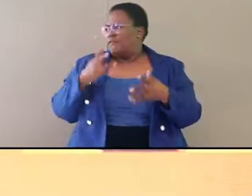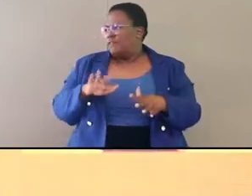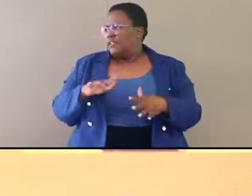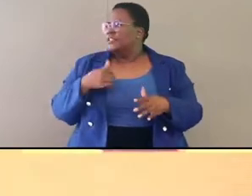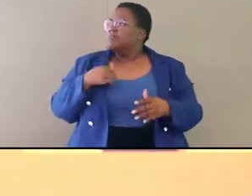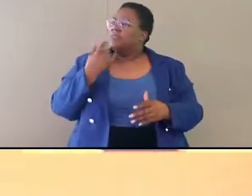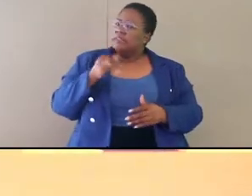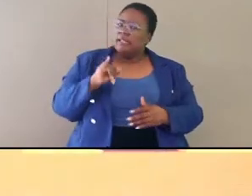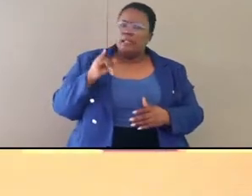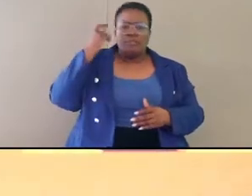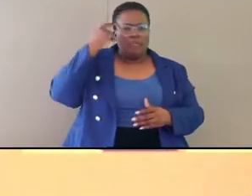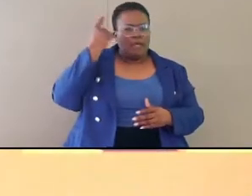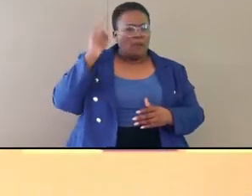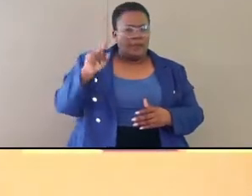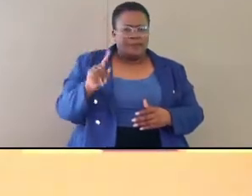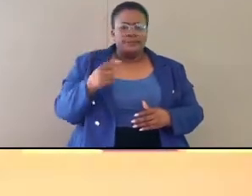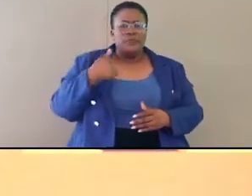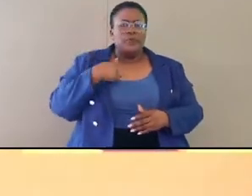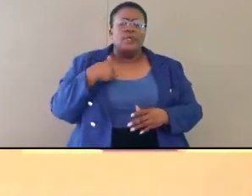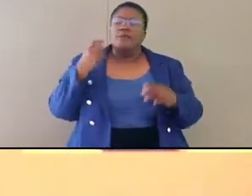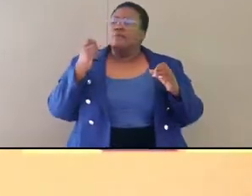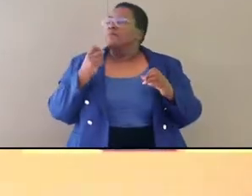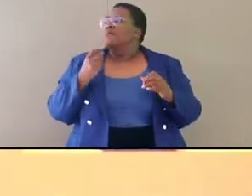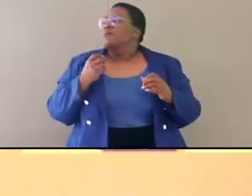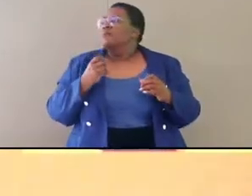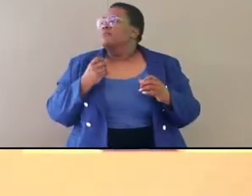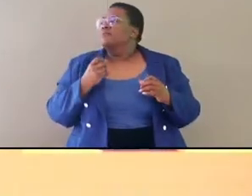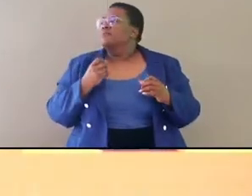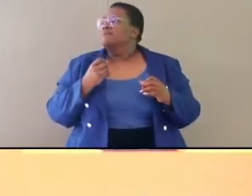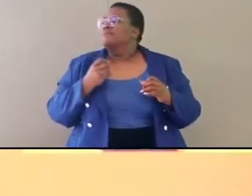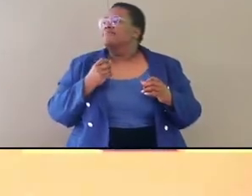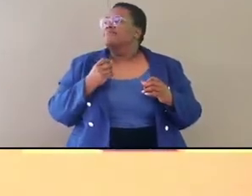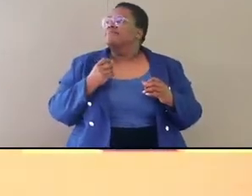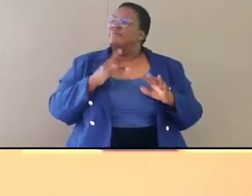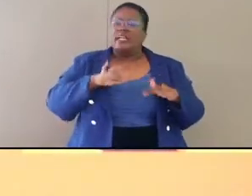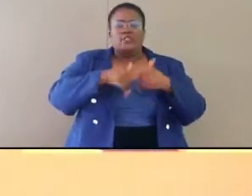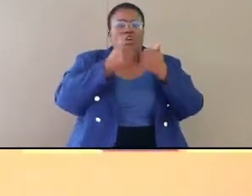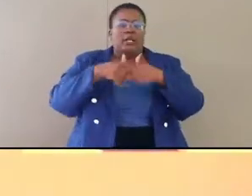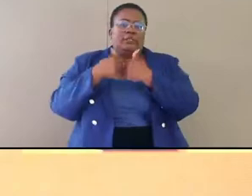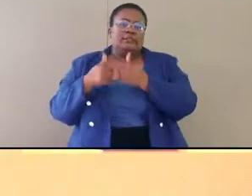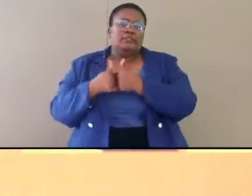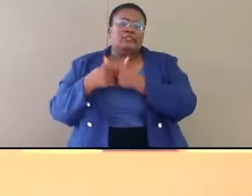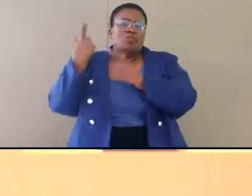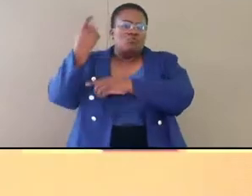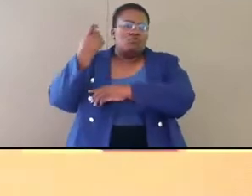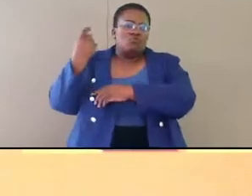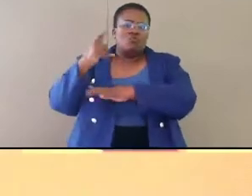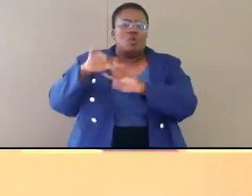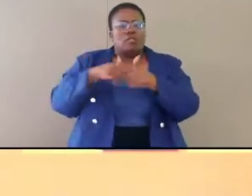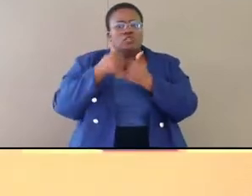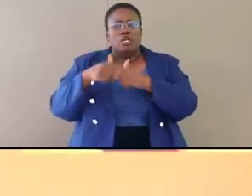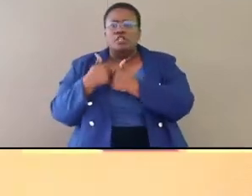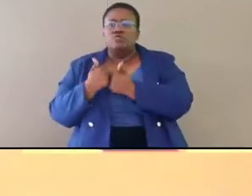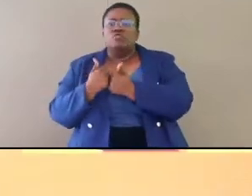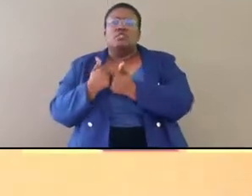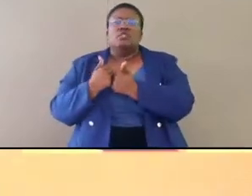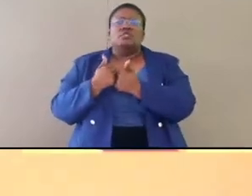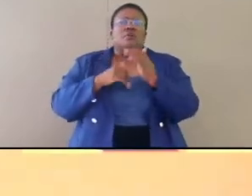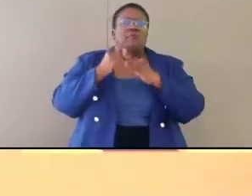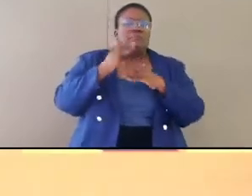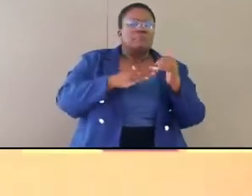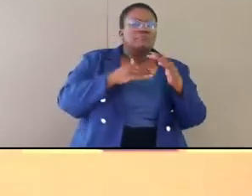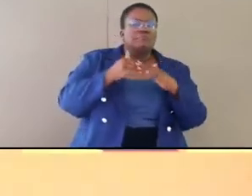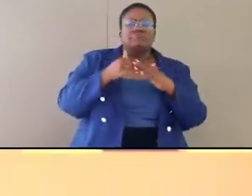think that we are not waking up to the reality of the current challenges of rural challenges of infrastructure of